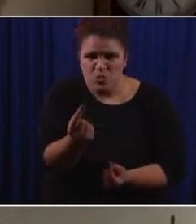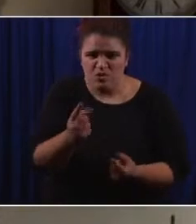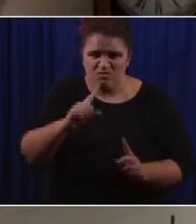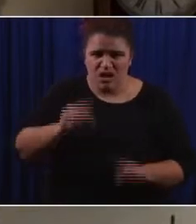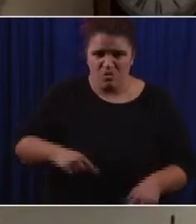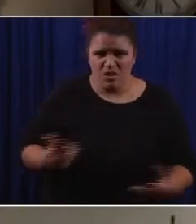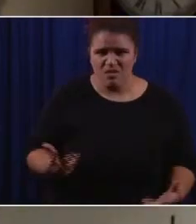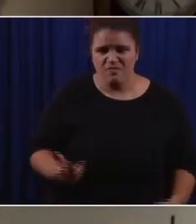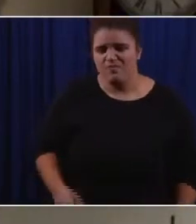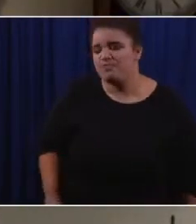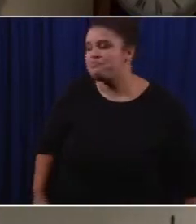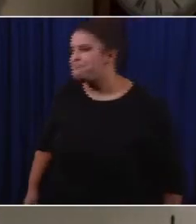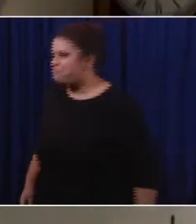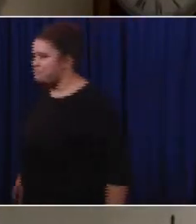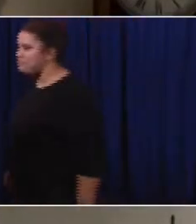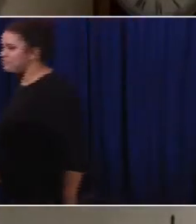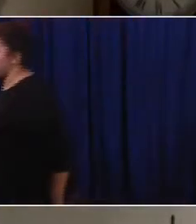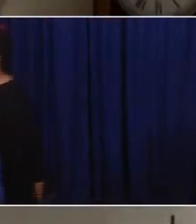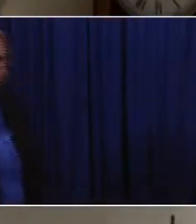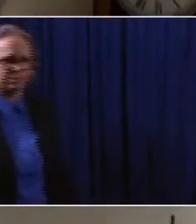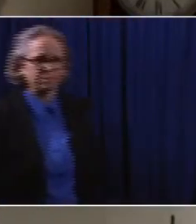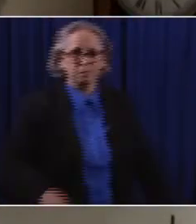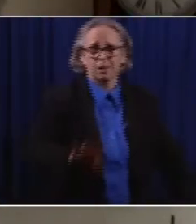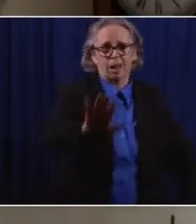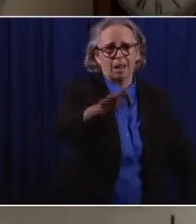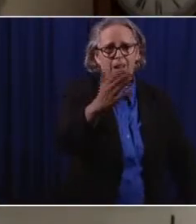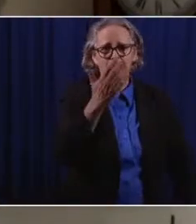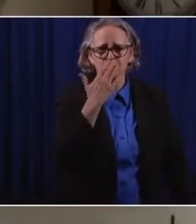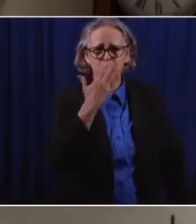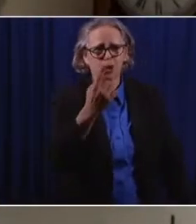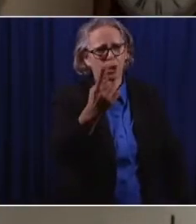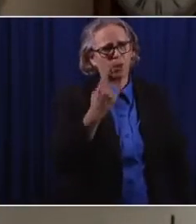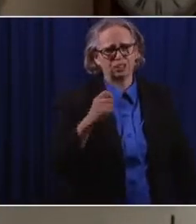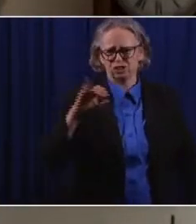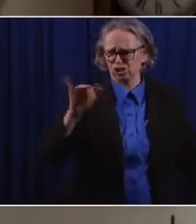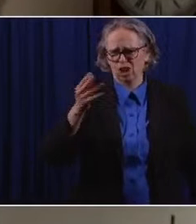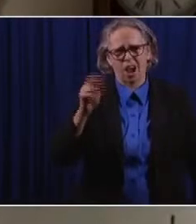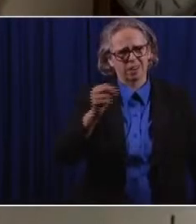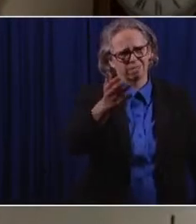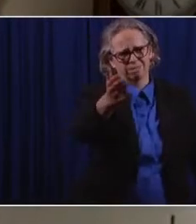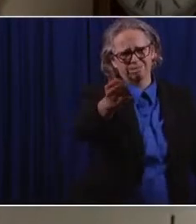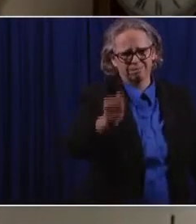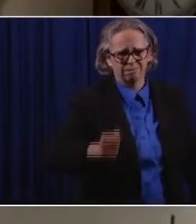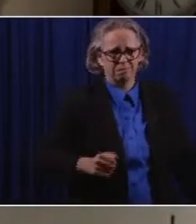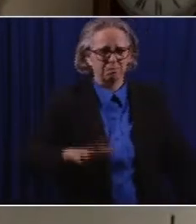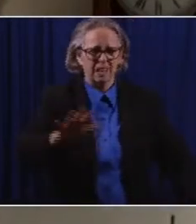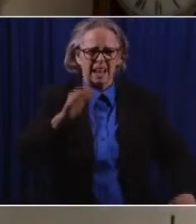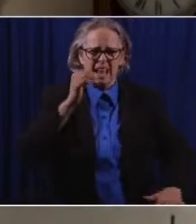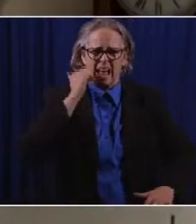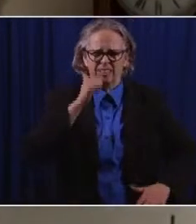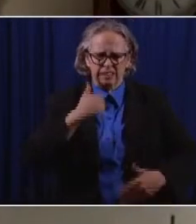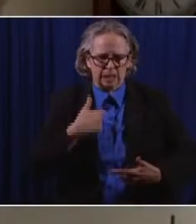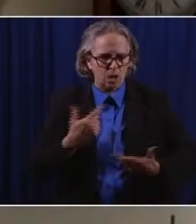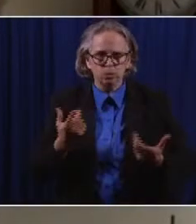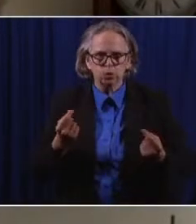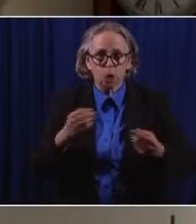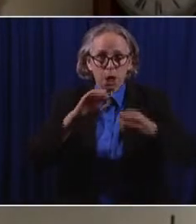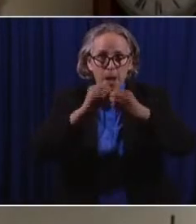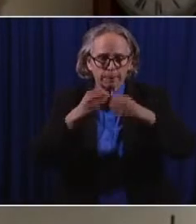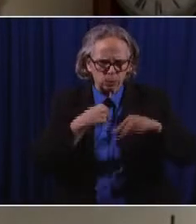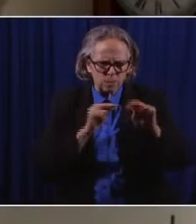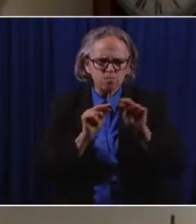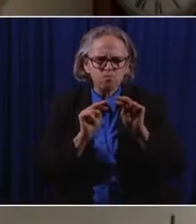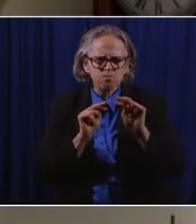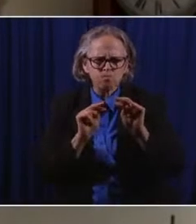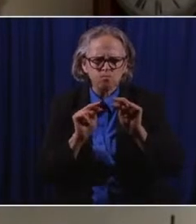Well, John, it's a good question. We monitor this every single day. We're on the phone with local health